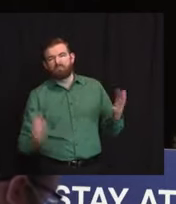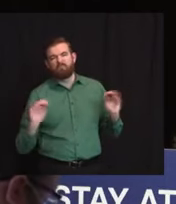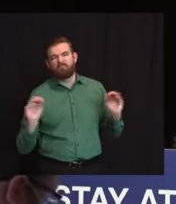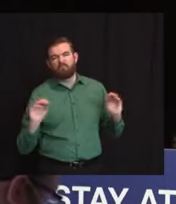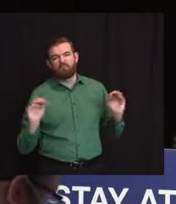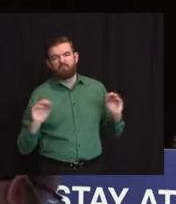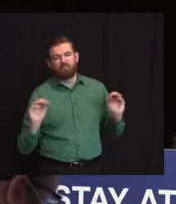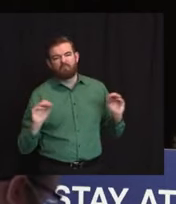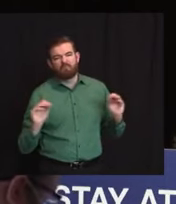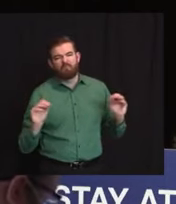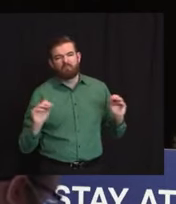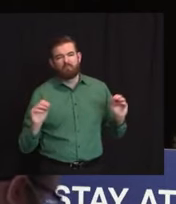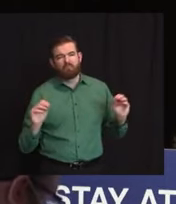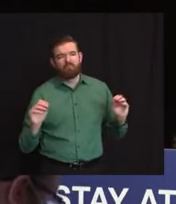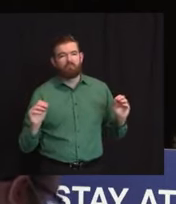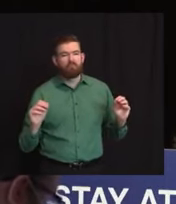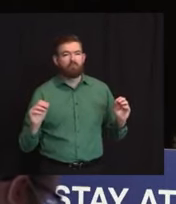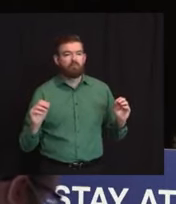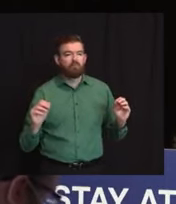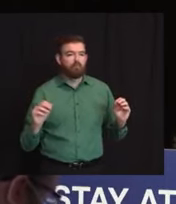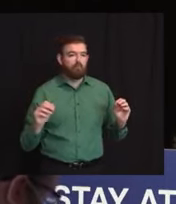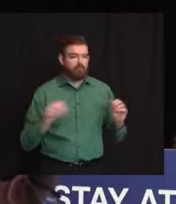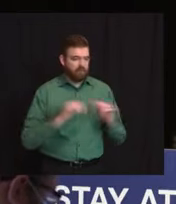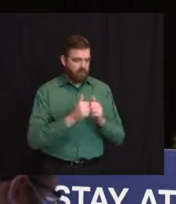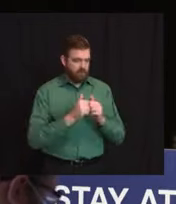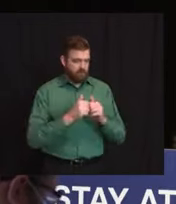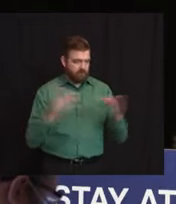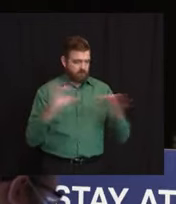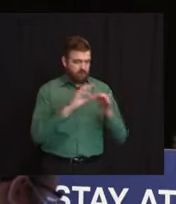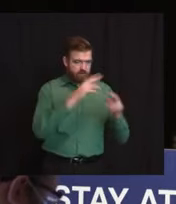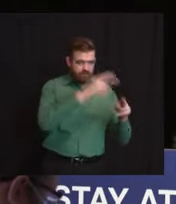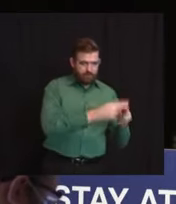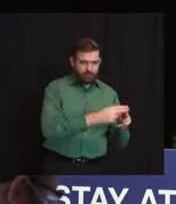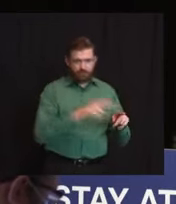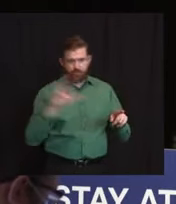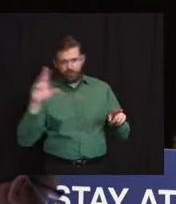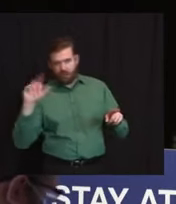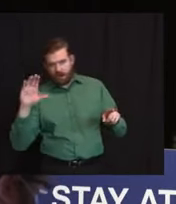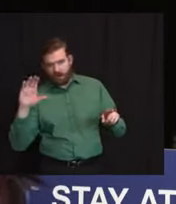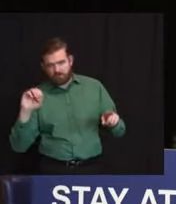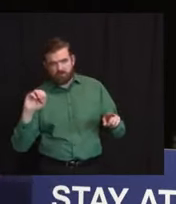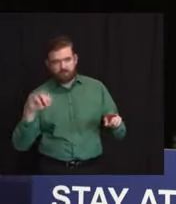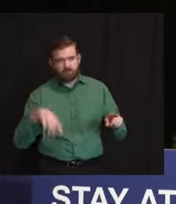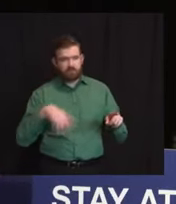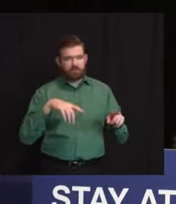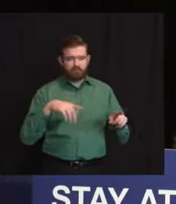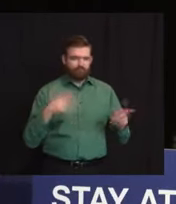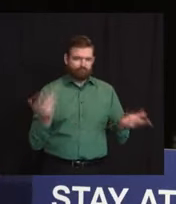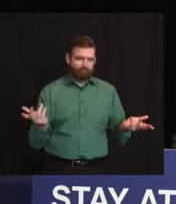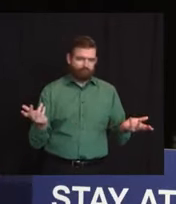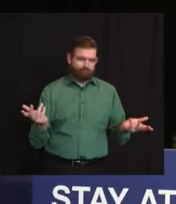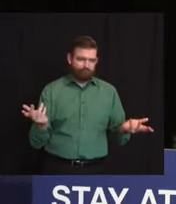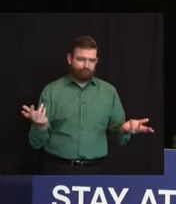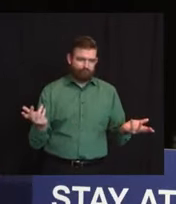ethnicity. Further investigation is done on those who are positive, and that's why we can pick up race and ethnicity on those, and